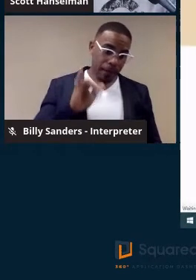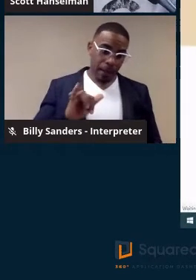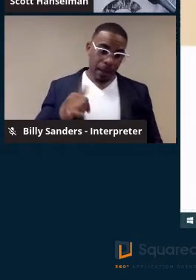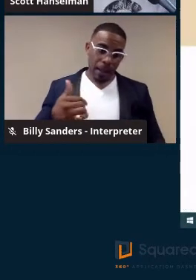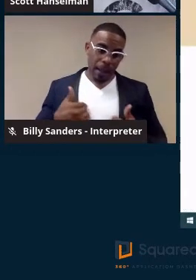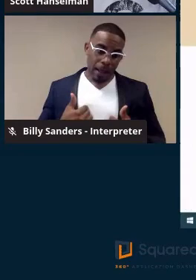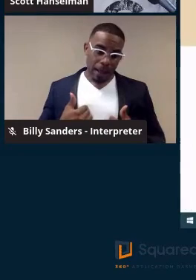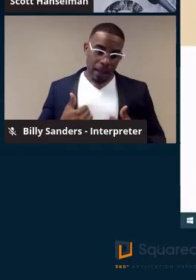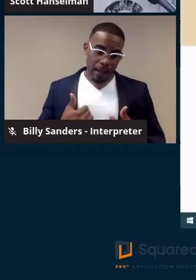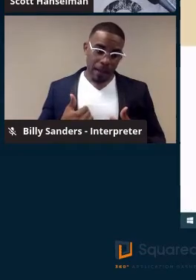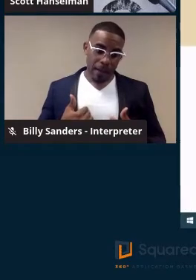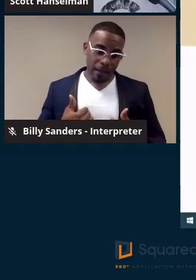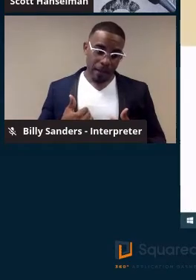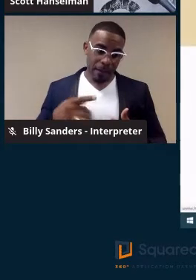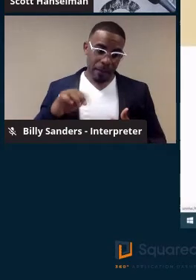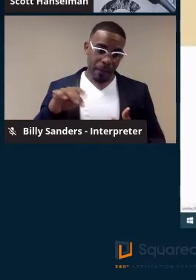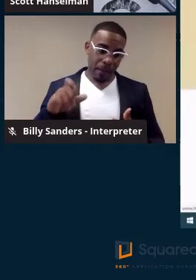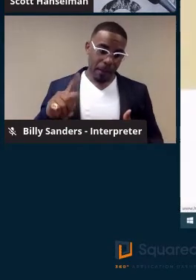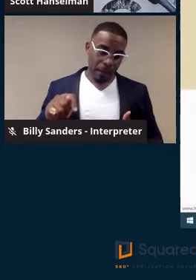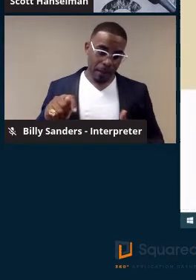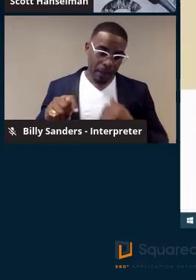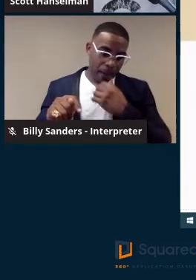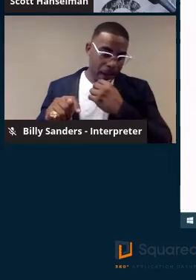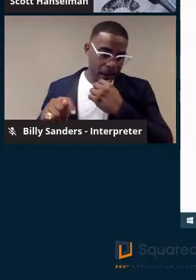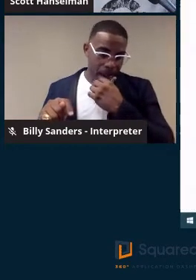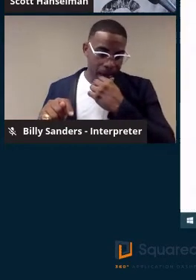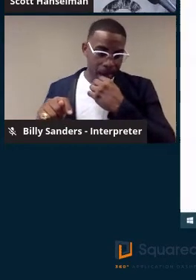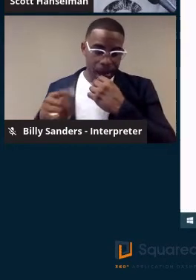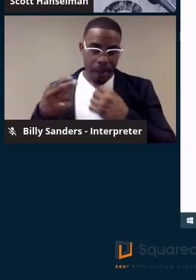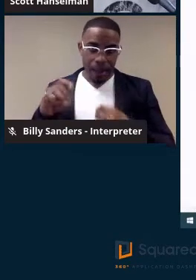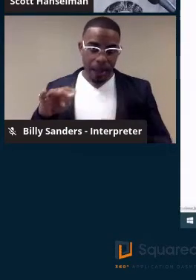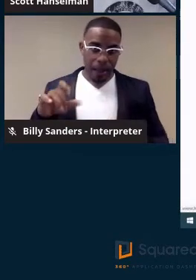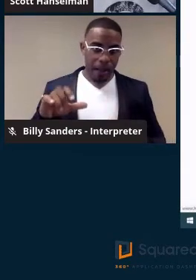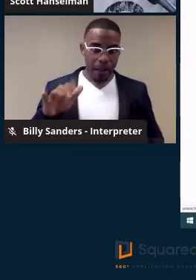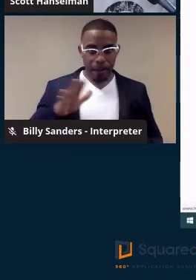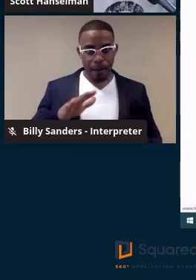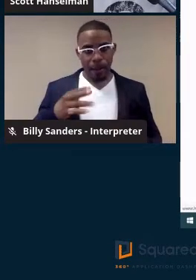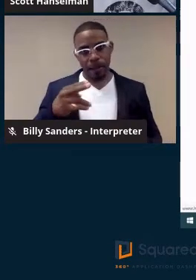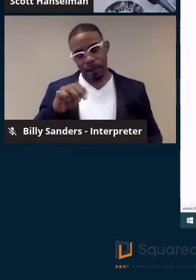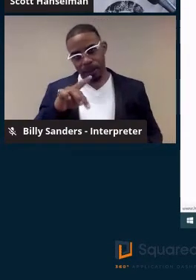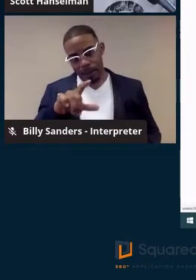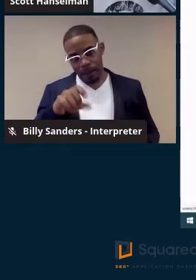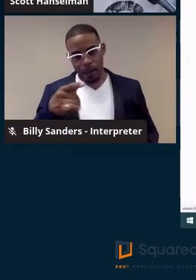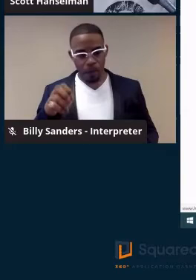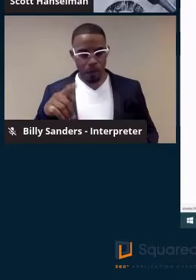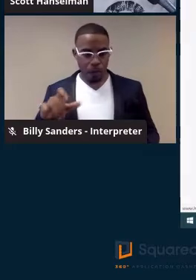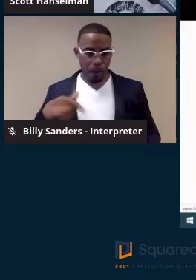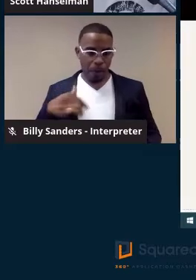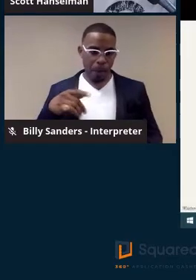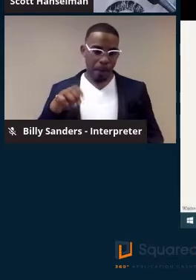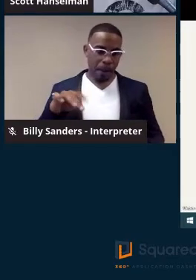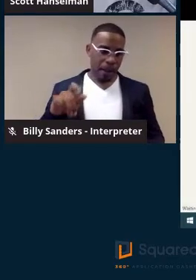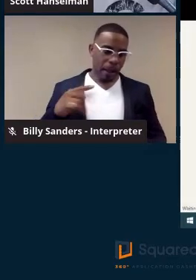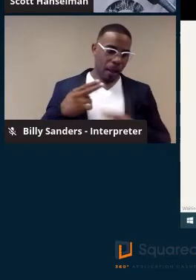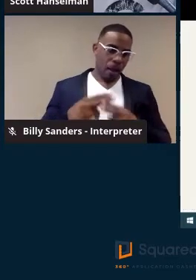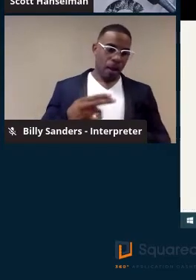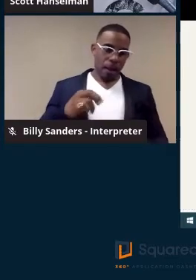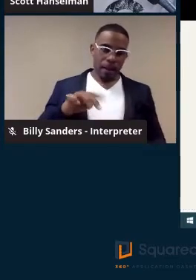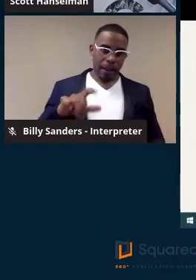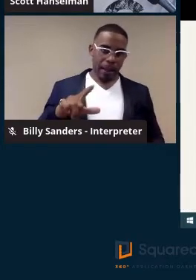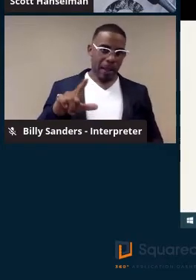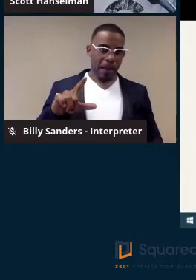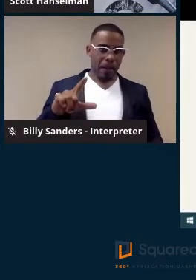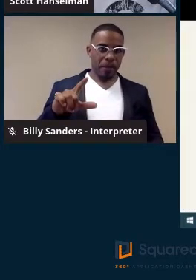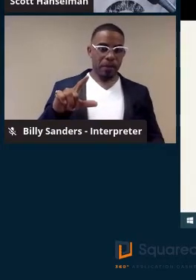a podcast. My last name is Hanselman, like Hansel and Gretel, and my podcast is called Hansel